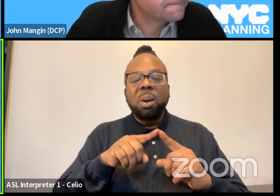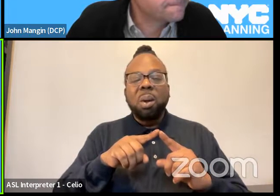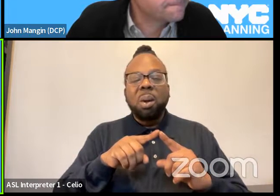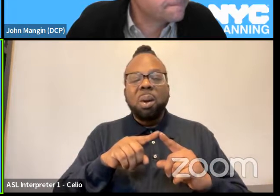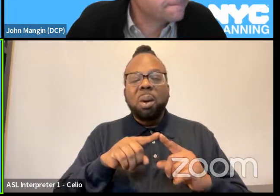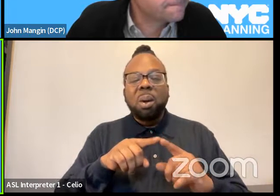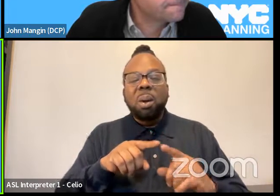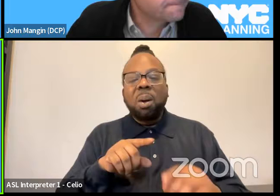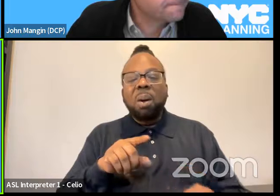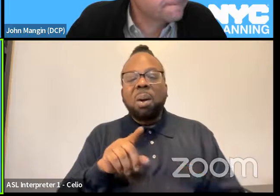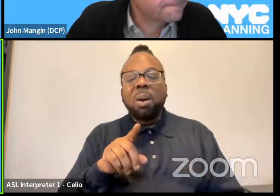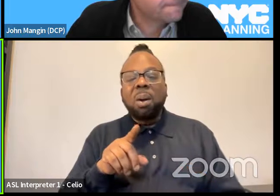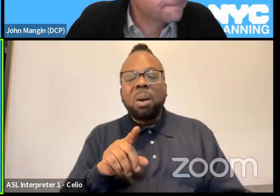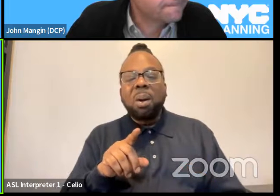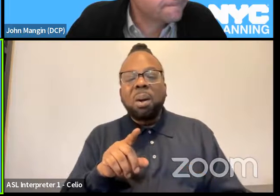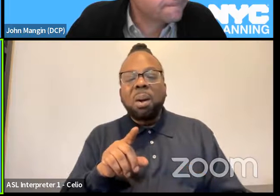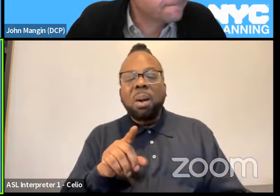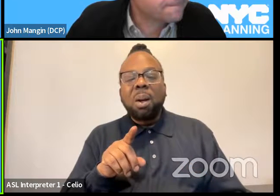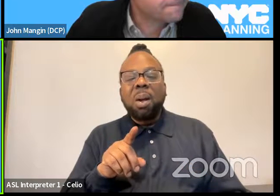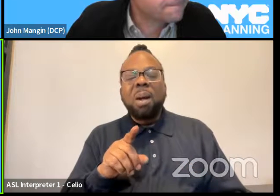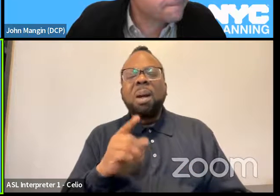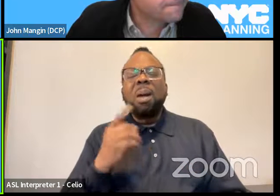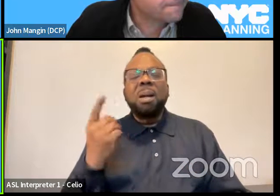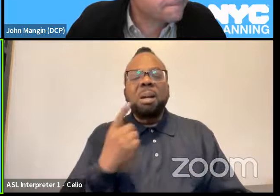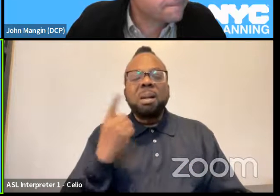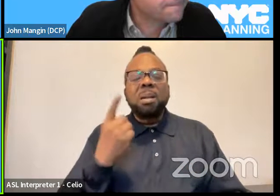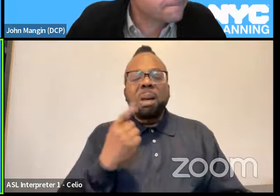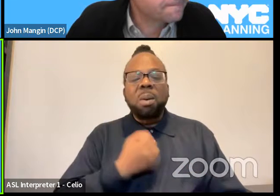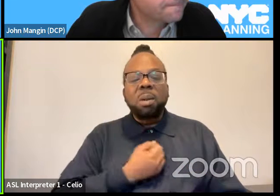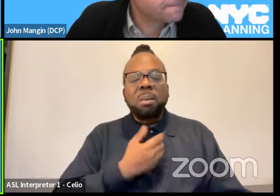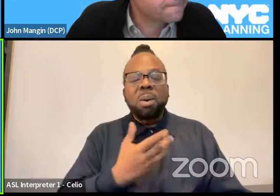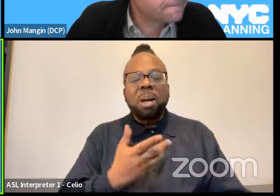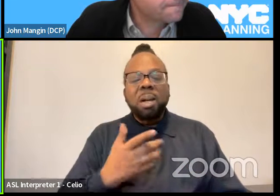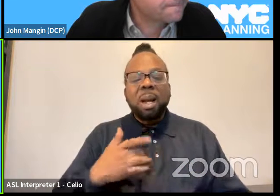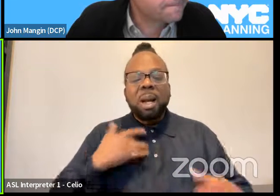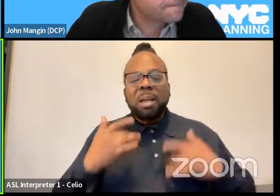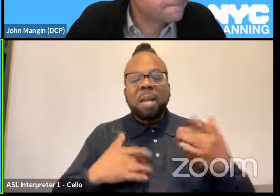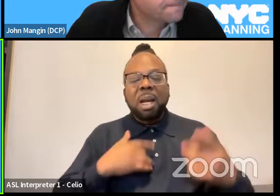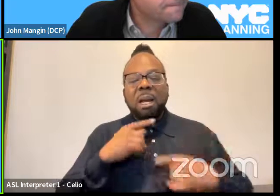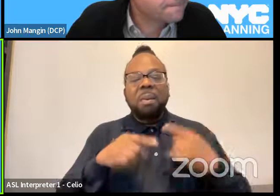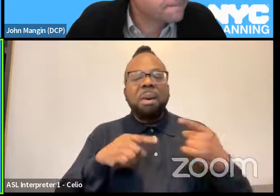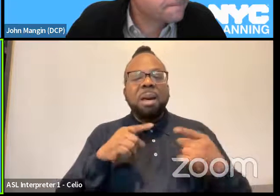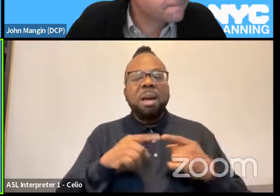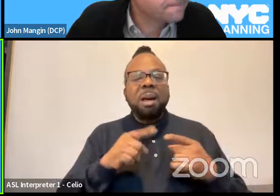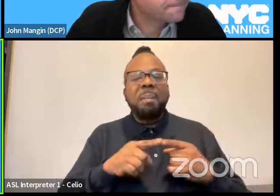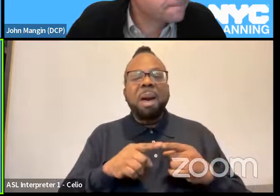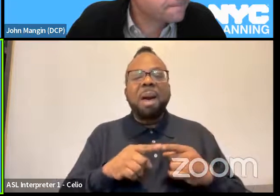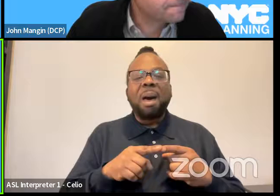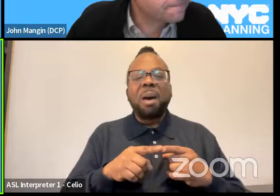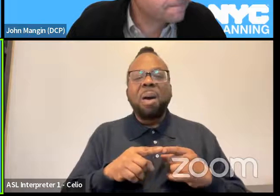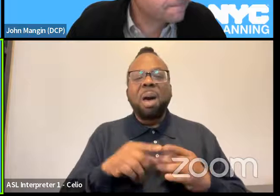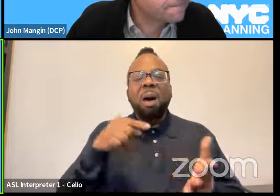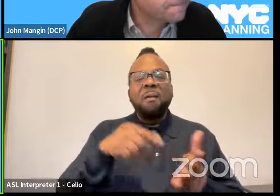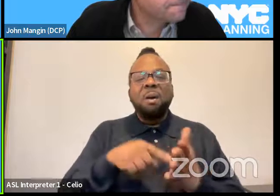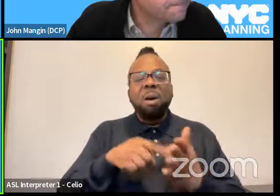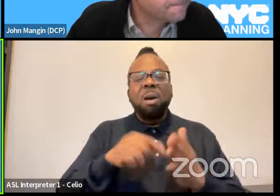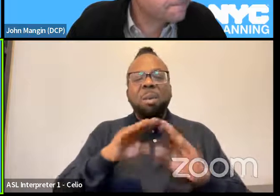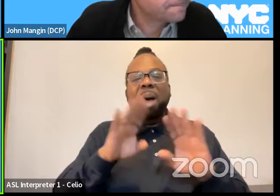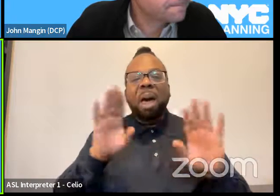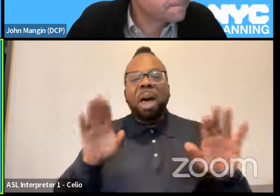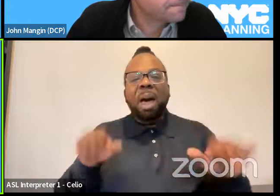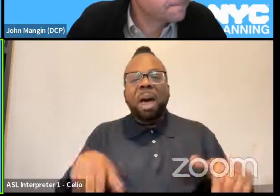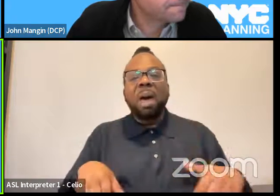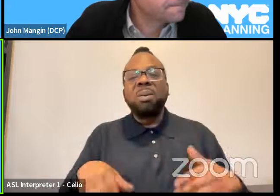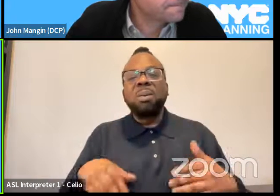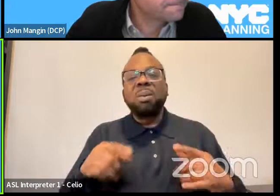let's see. Somebody expressing excitement about permanently affordable housing. Is this imperative to preserve